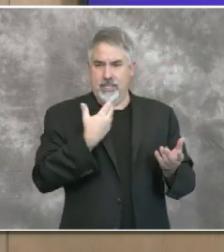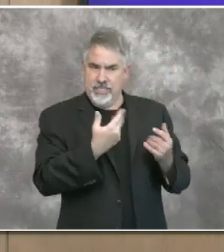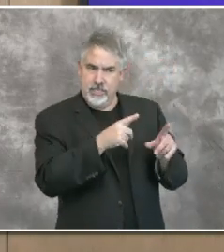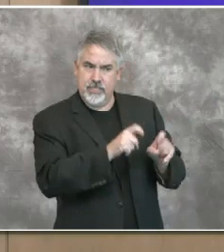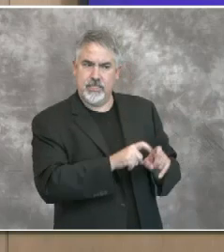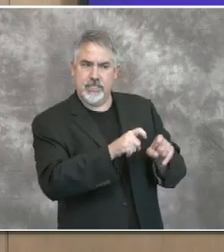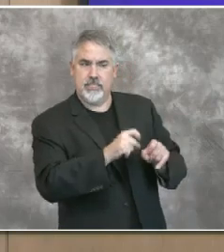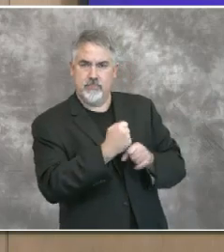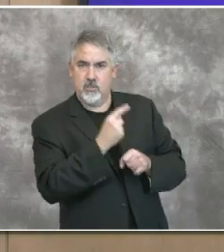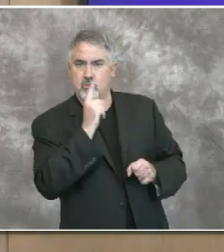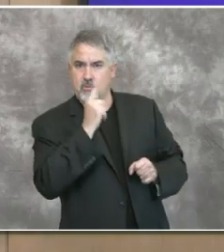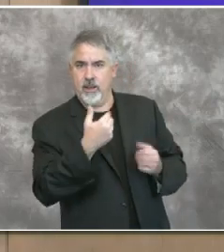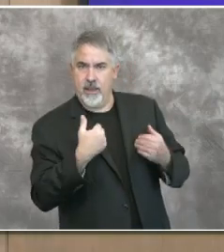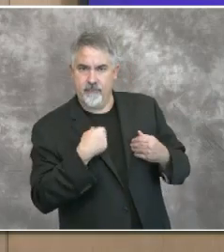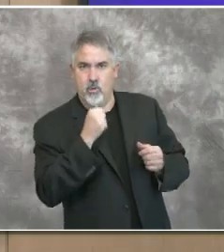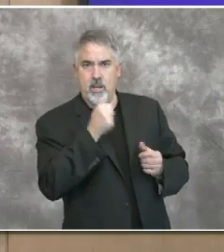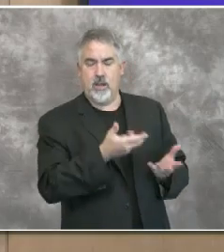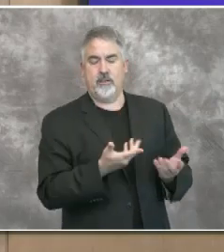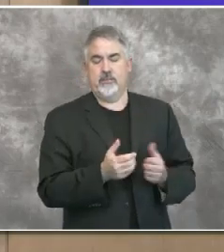of medical treatment.